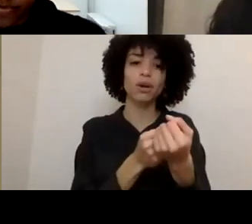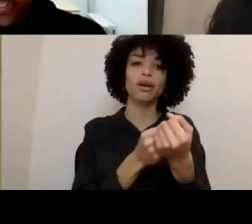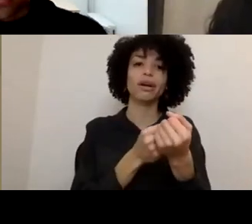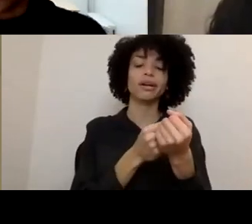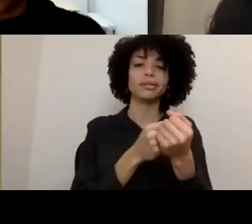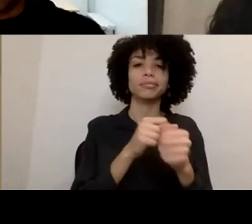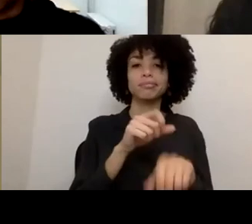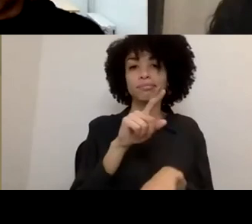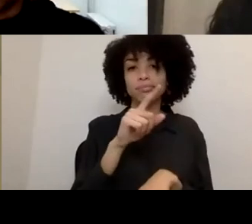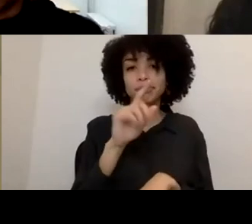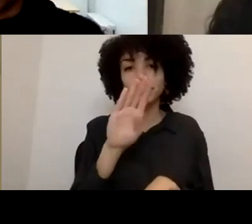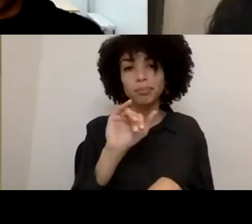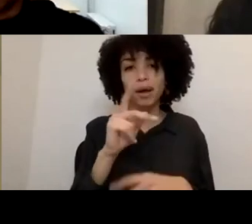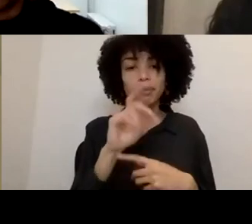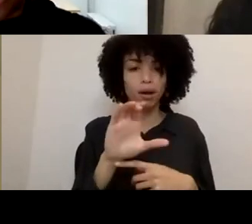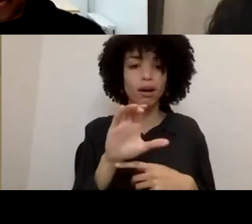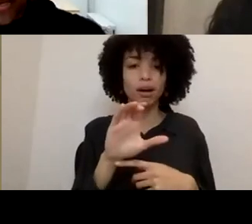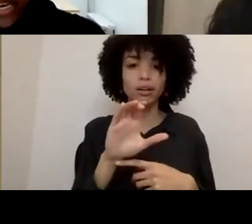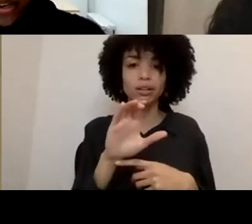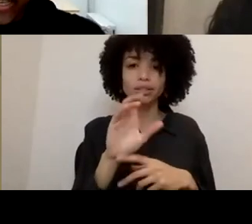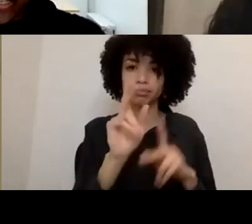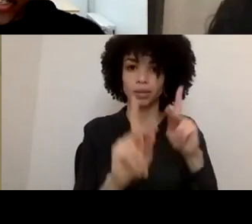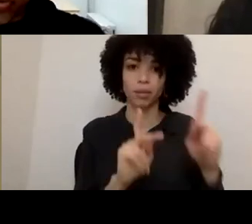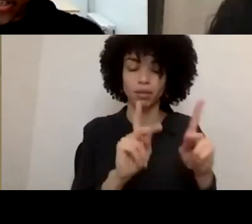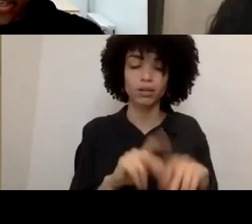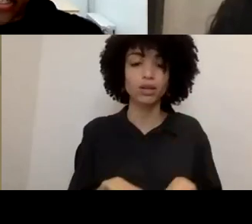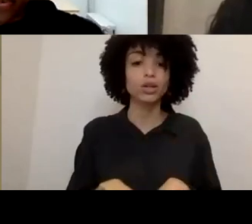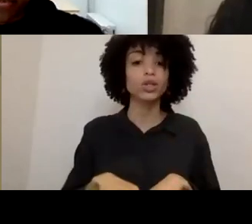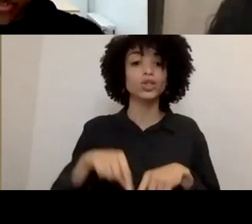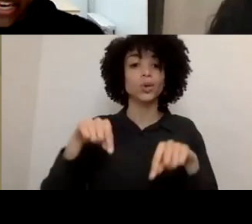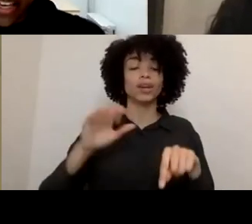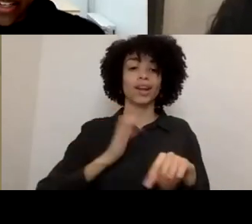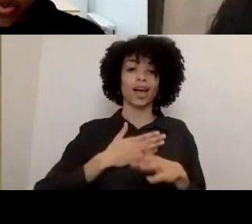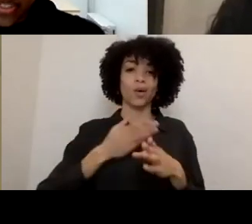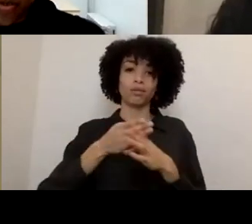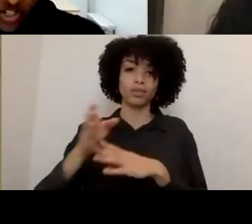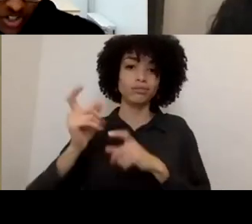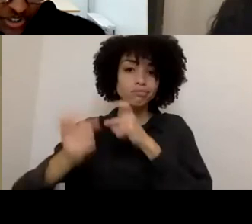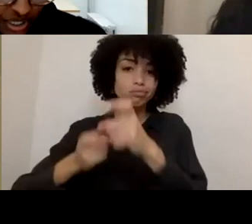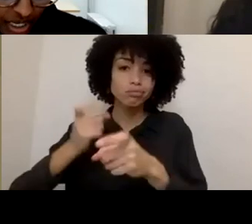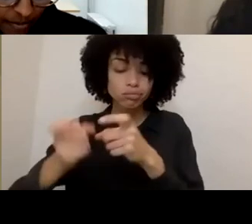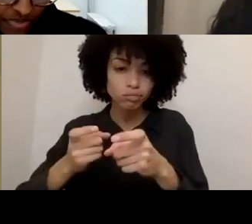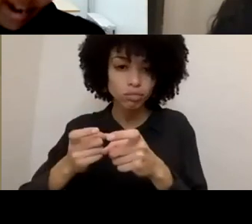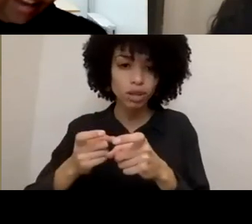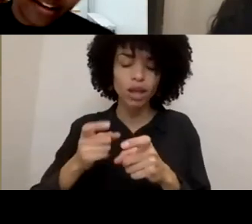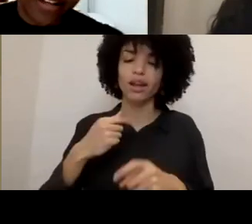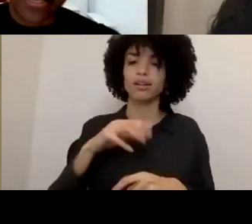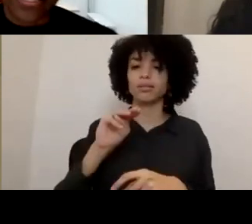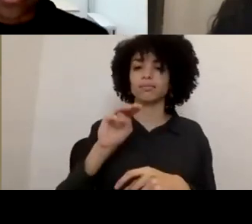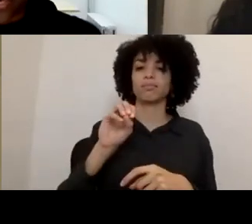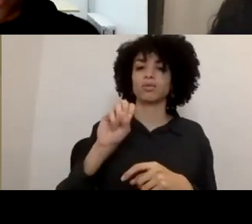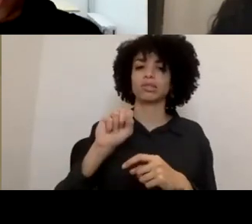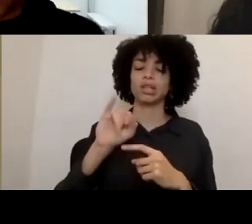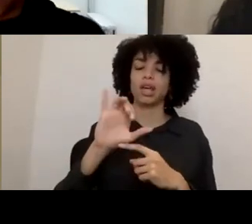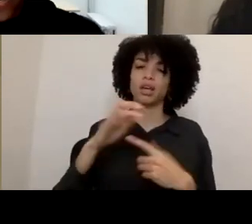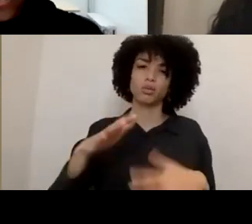color. So in philanthropy, and I think this is one of the things about Mosaic that is really special, that I love at least,